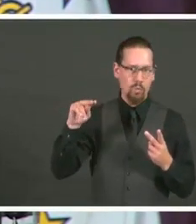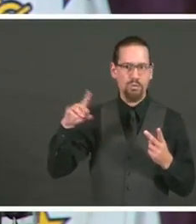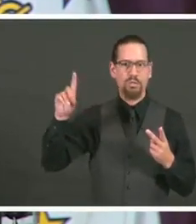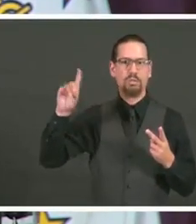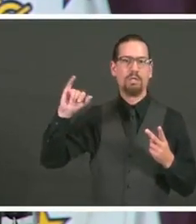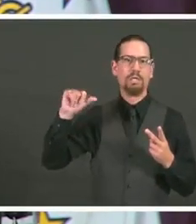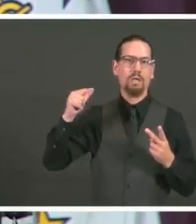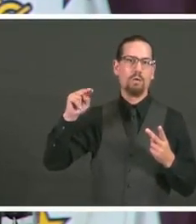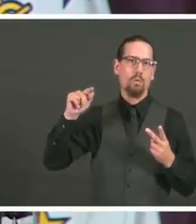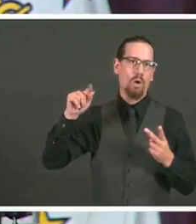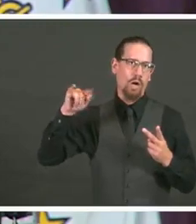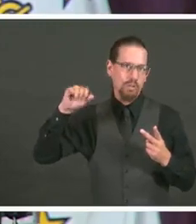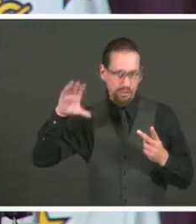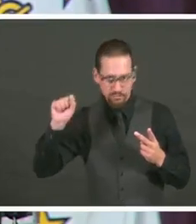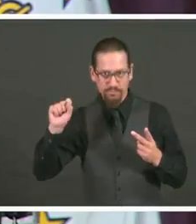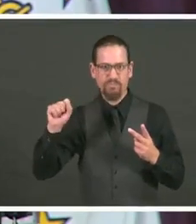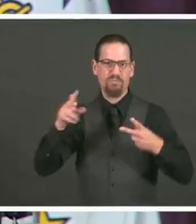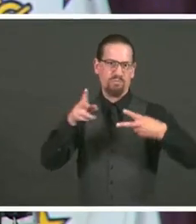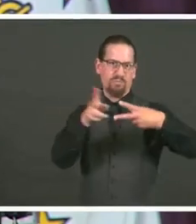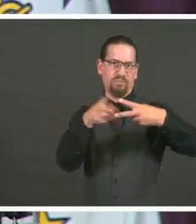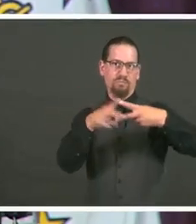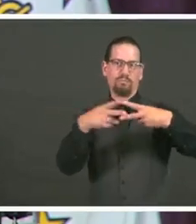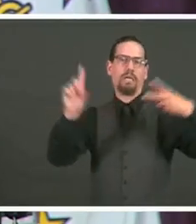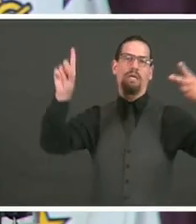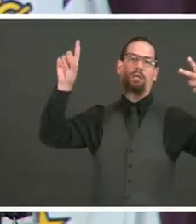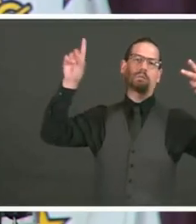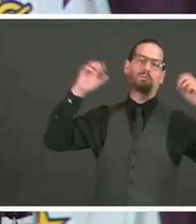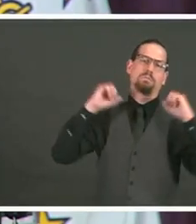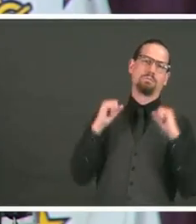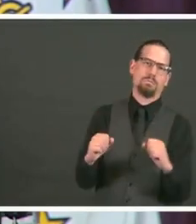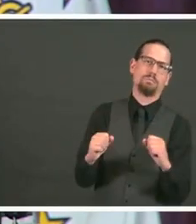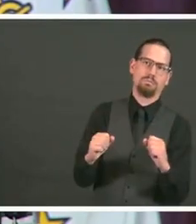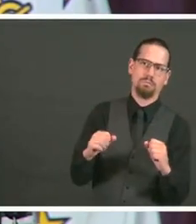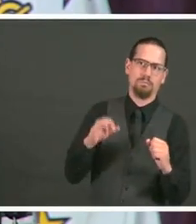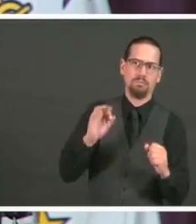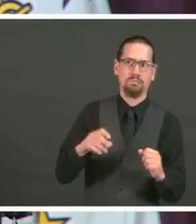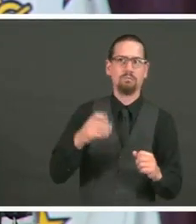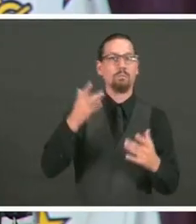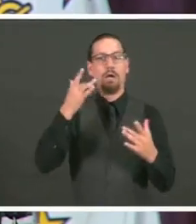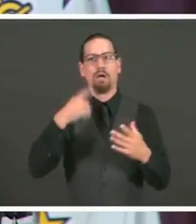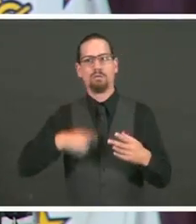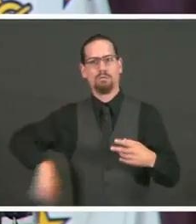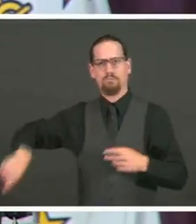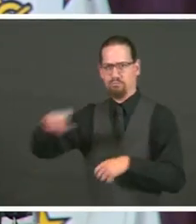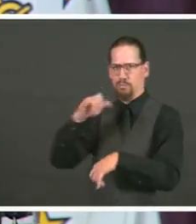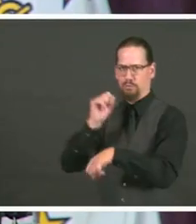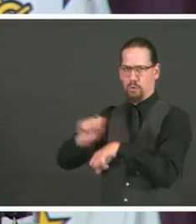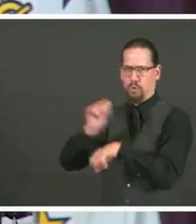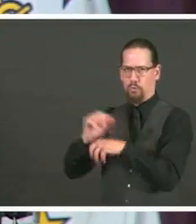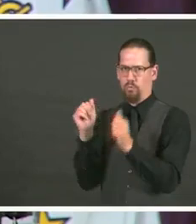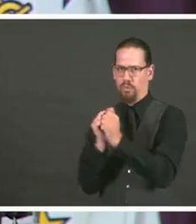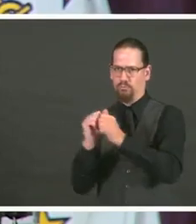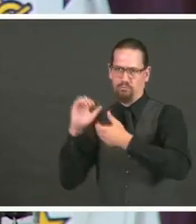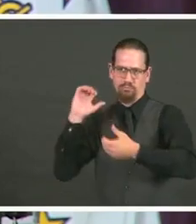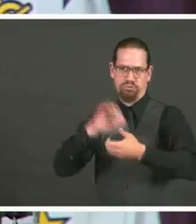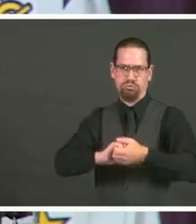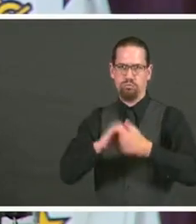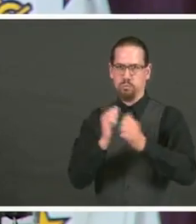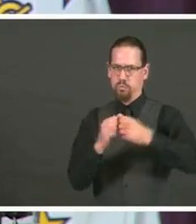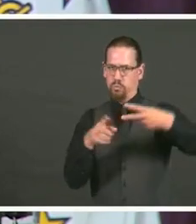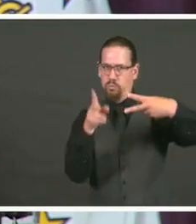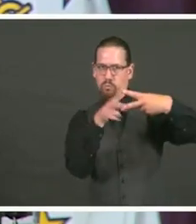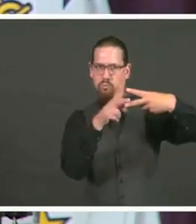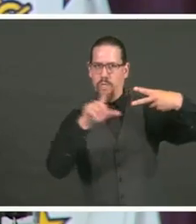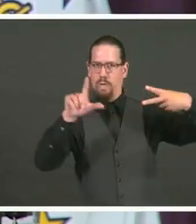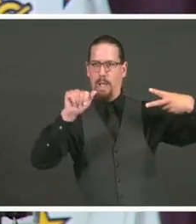and put Rhode Islanders to work. The combination of these two additional labs are going to massively expand